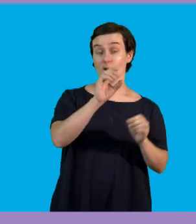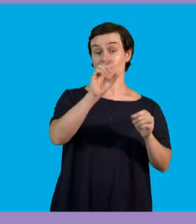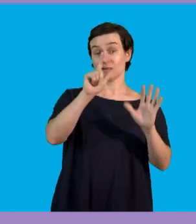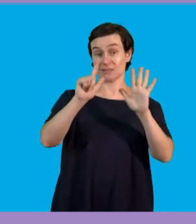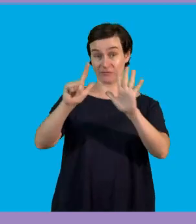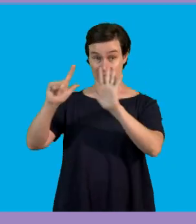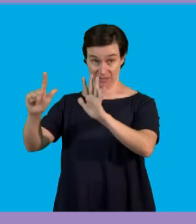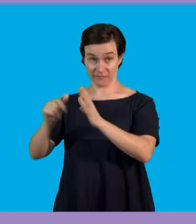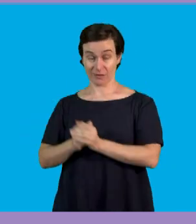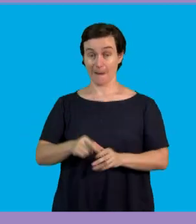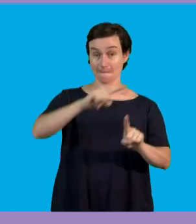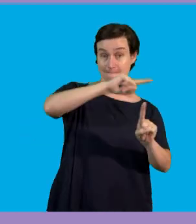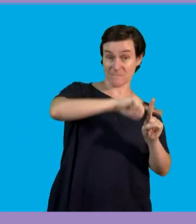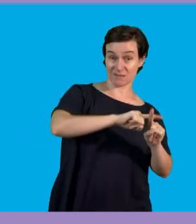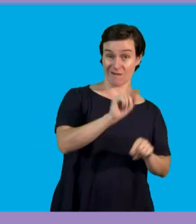177 plus